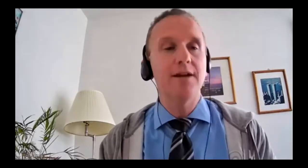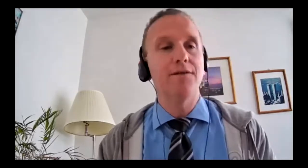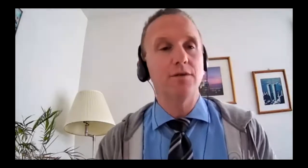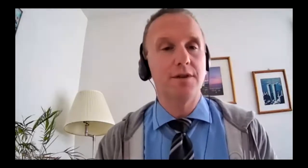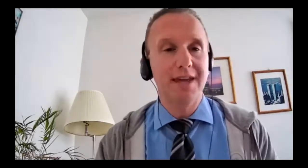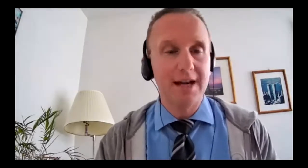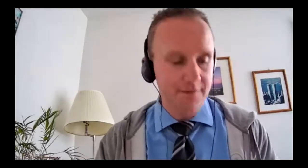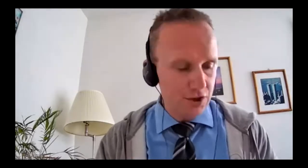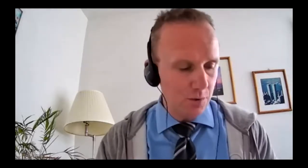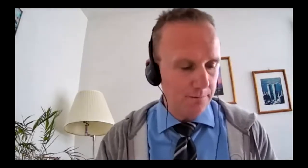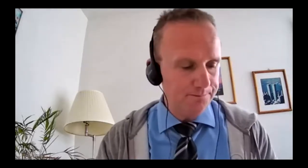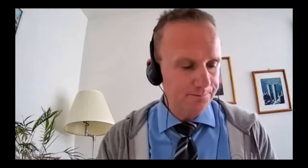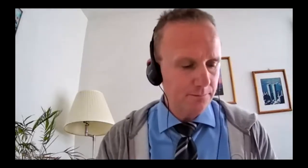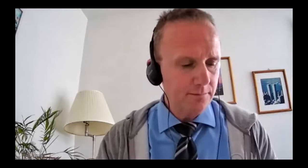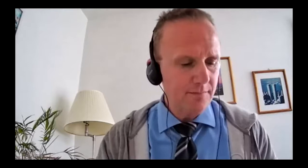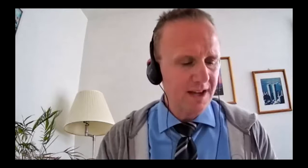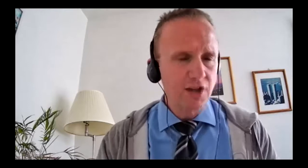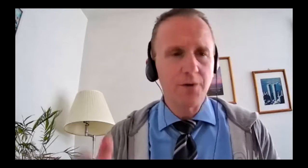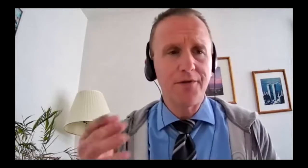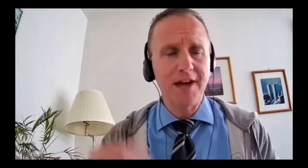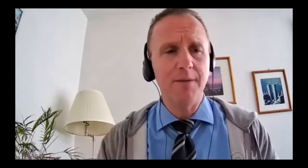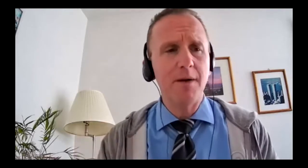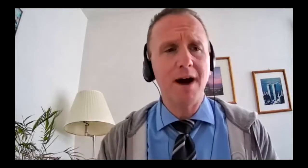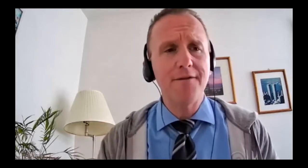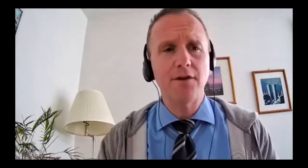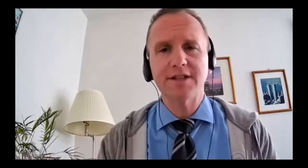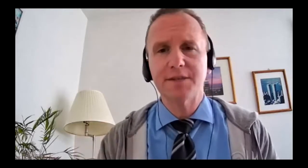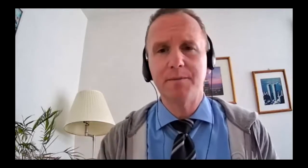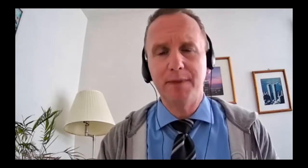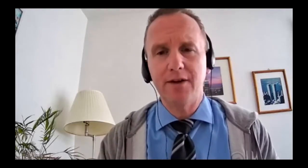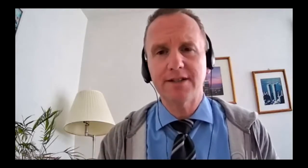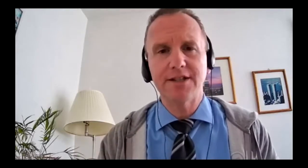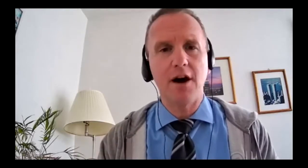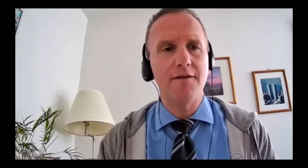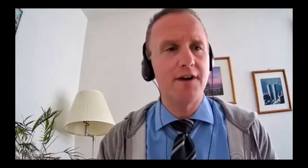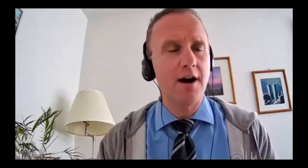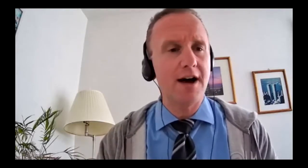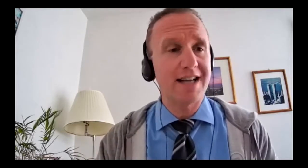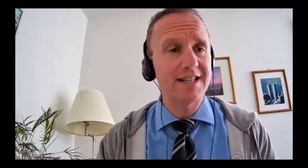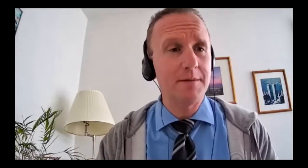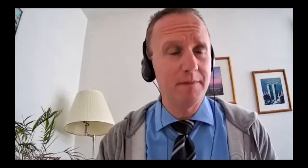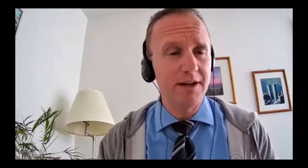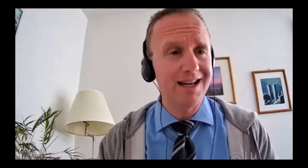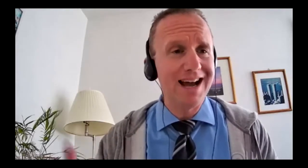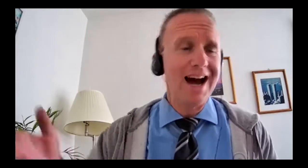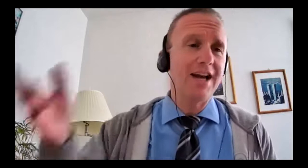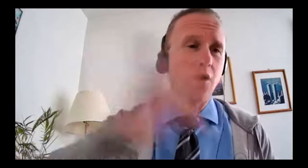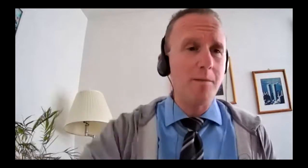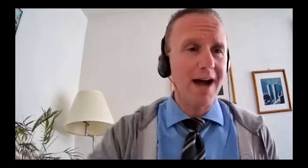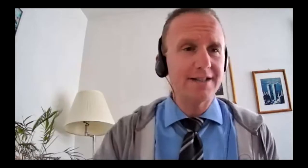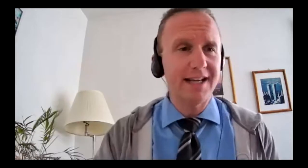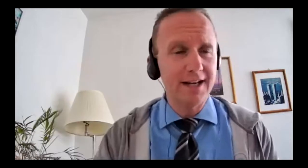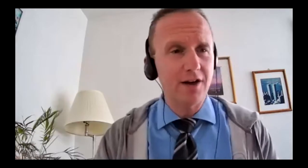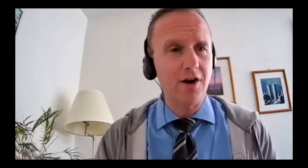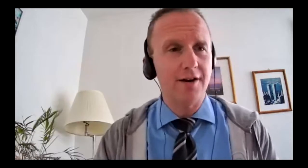is meaningful to the individual. So thinking about my first experiences of accessibility, I